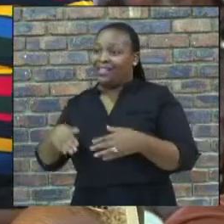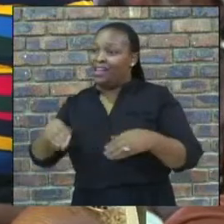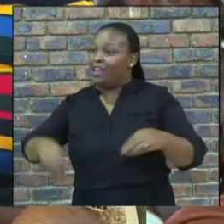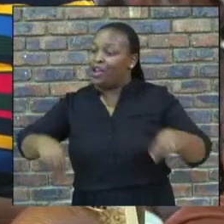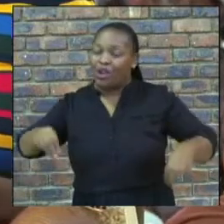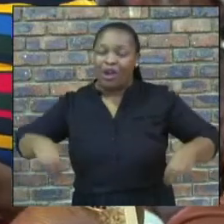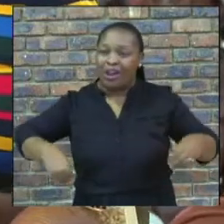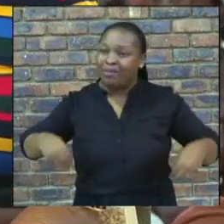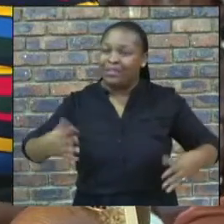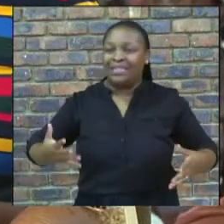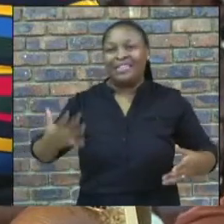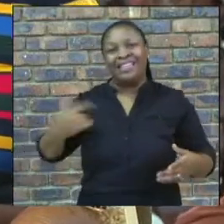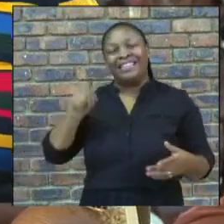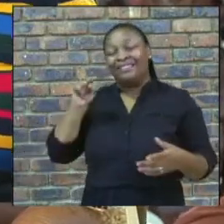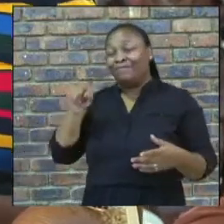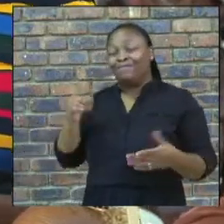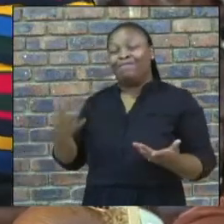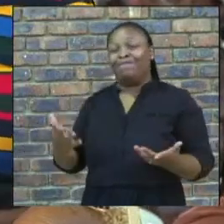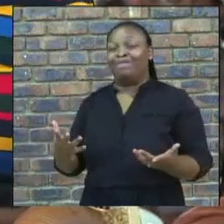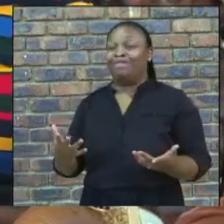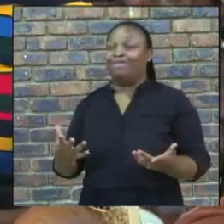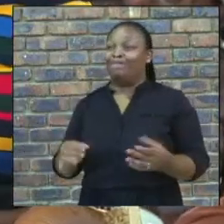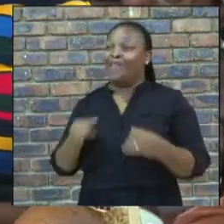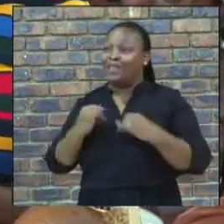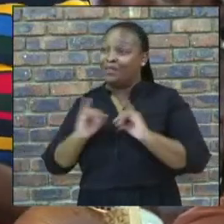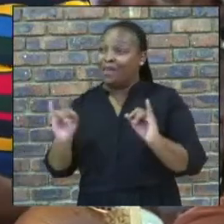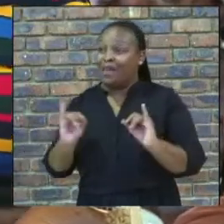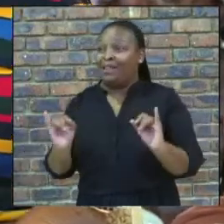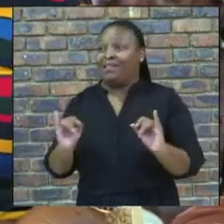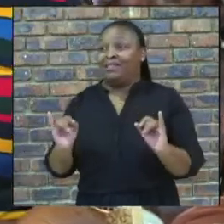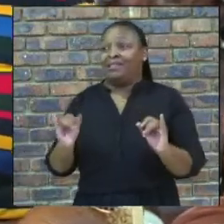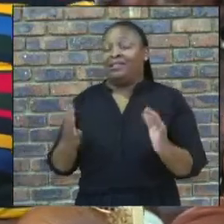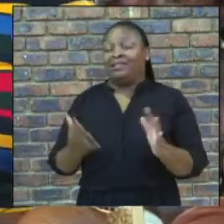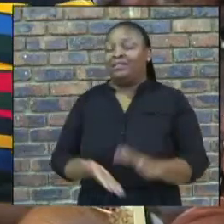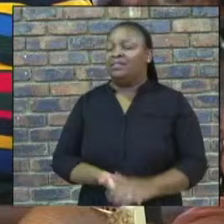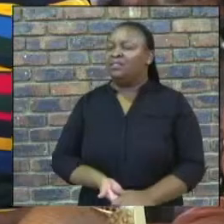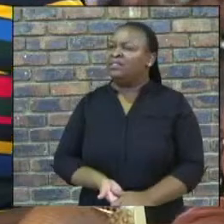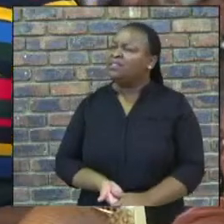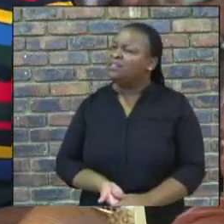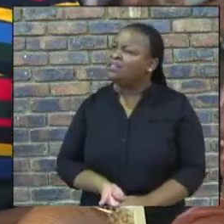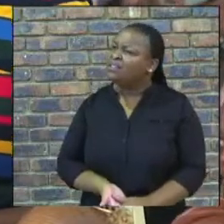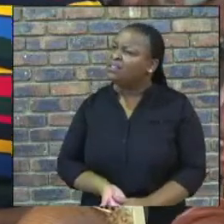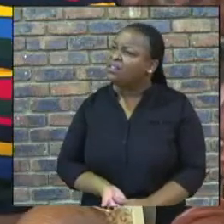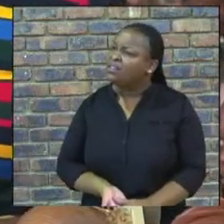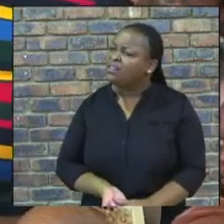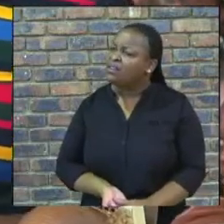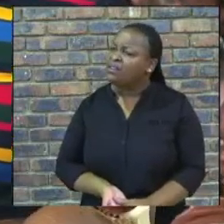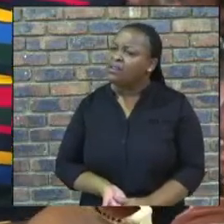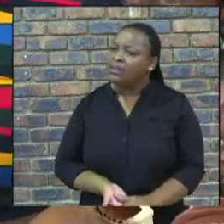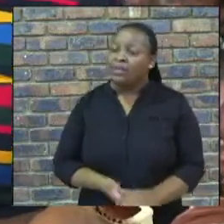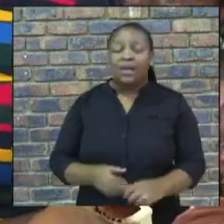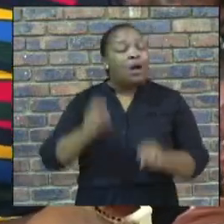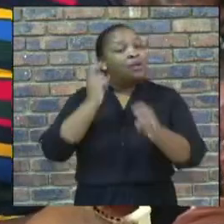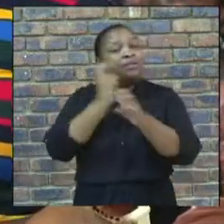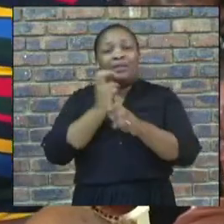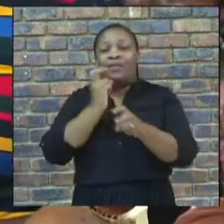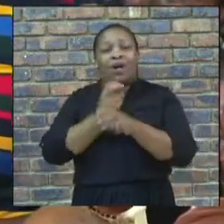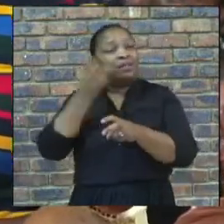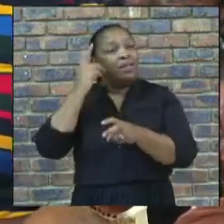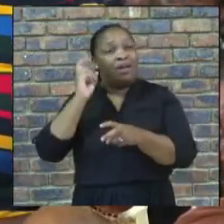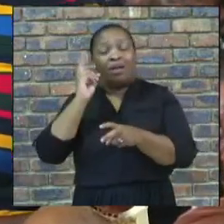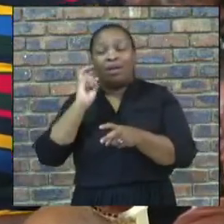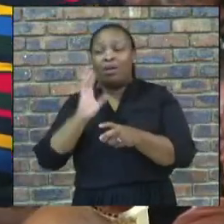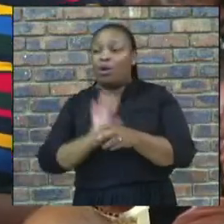departments, it's so embarrassing that a person working and being paid, he still wants a cent from the very same person who's